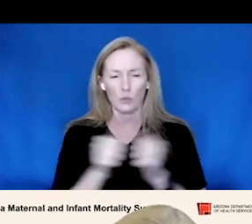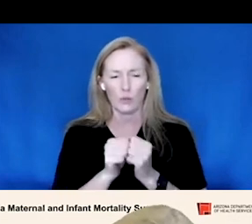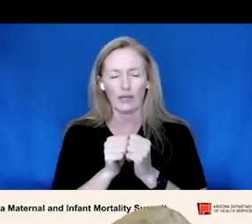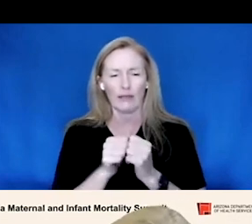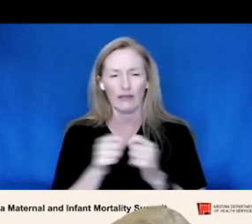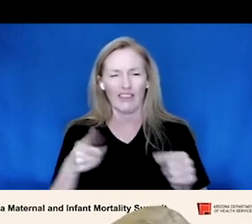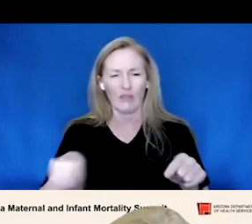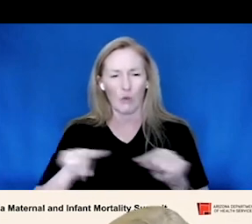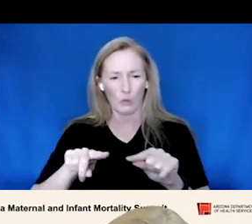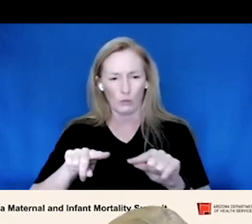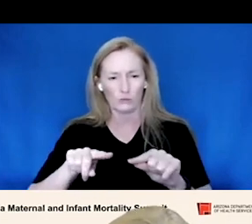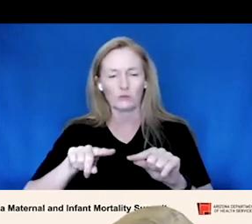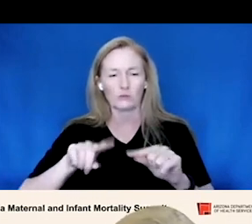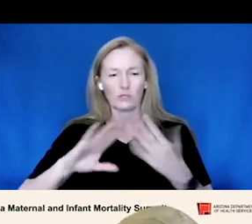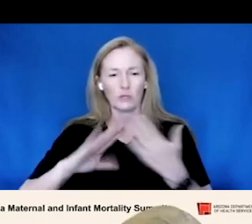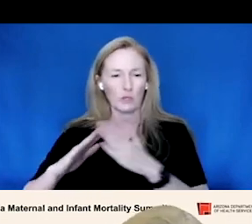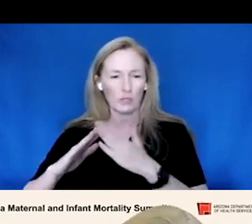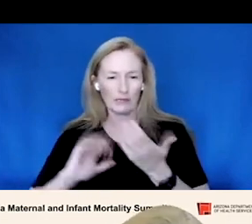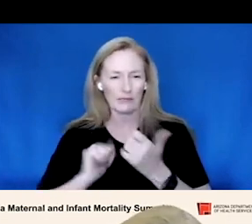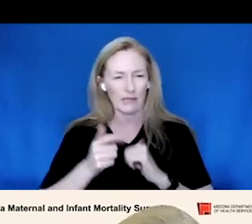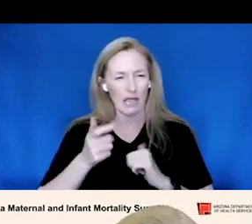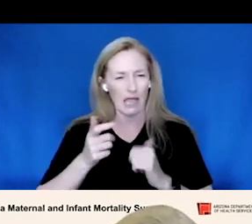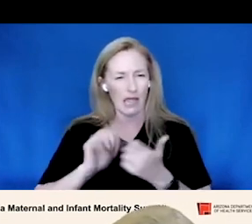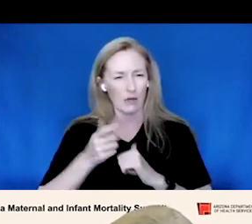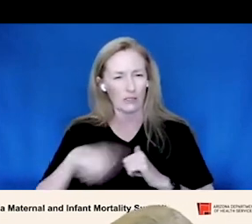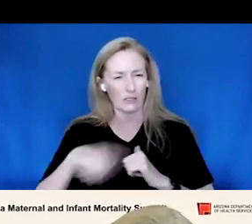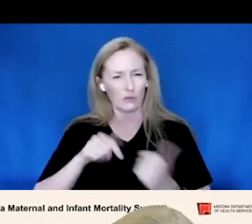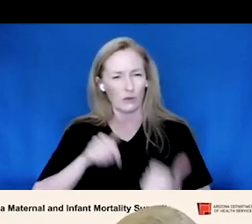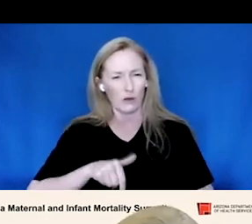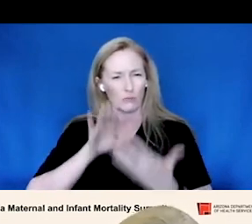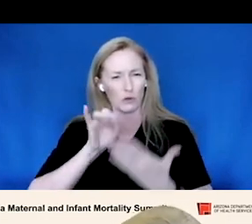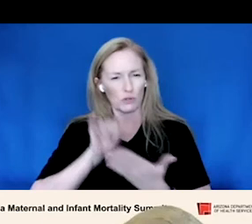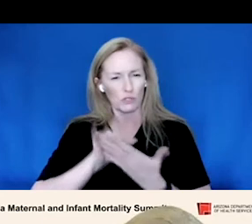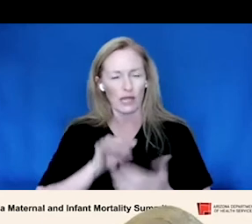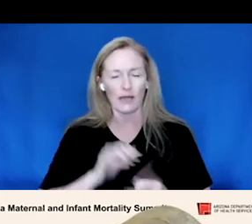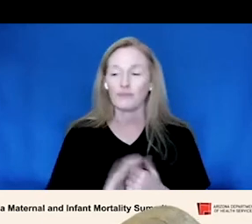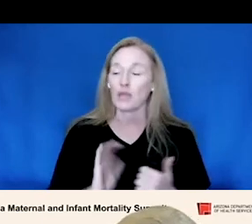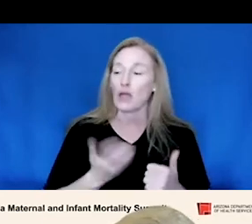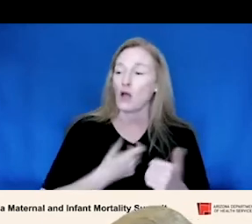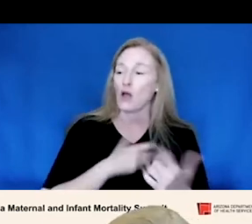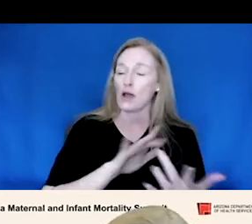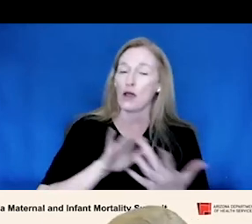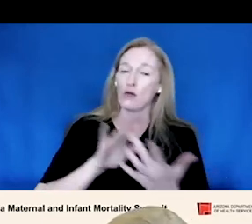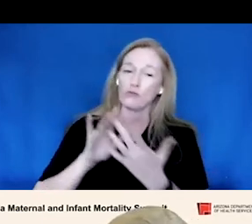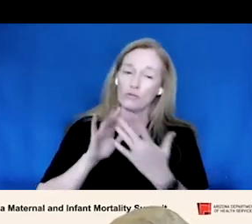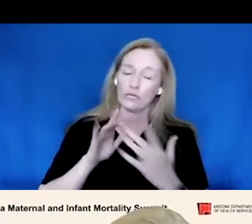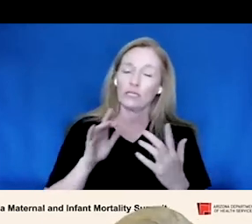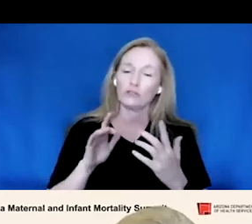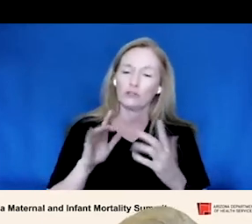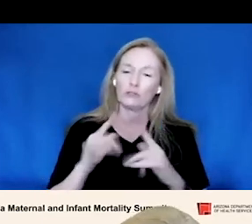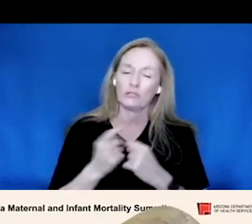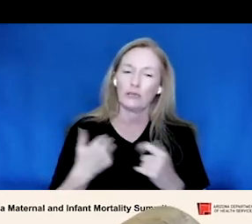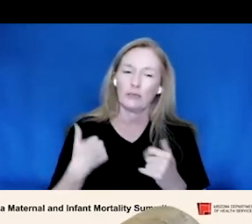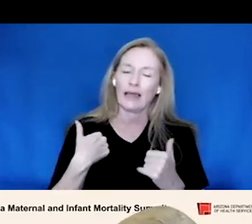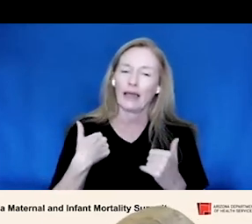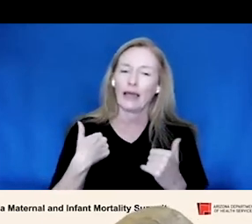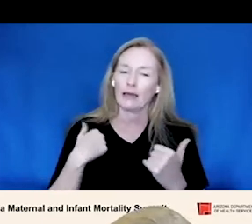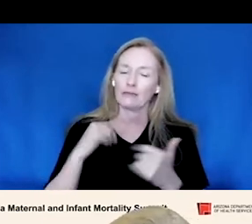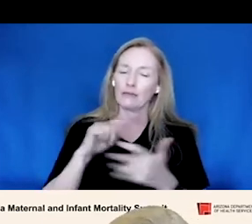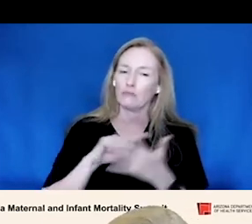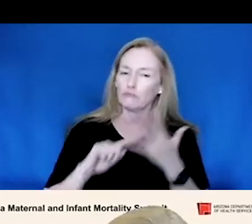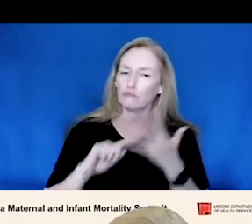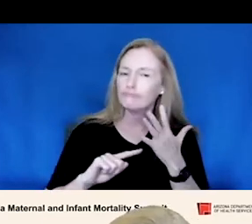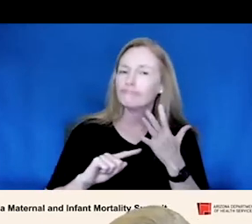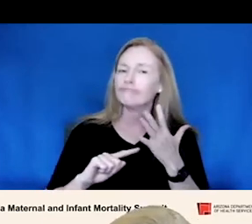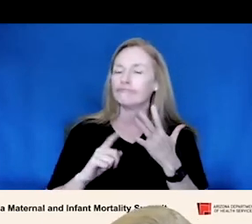them? Yeah, thank you for the question. Our outreach team has kind of a protocol that they go through.